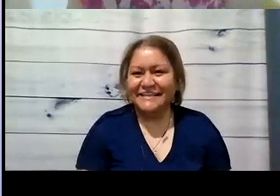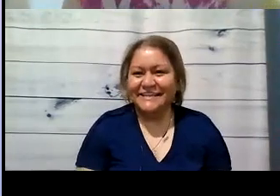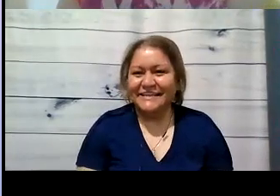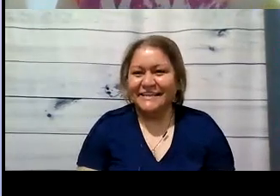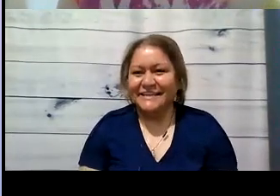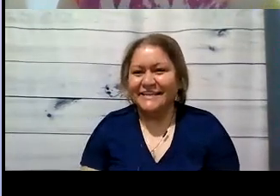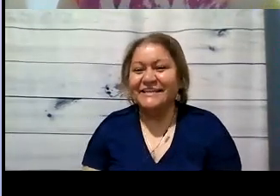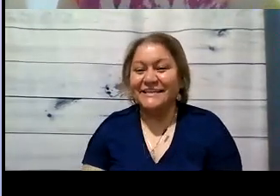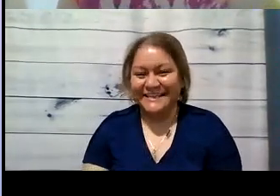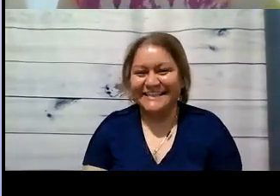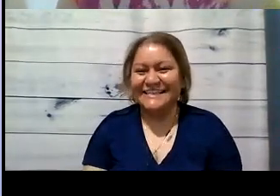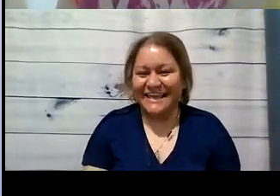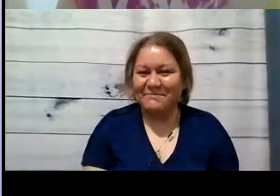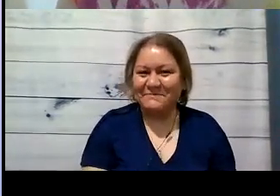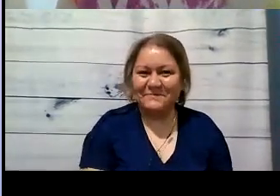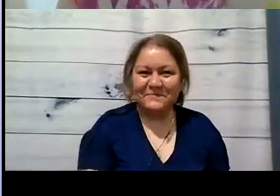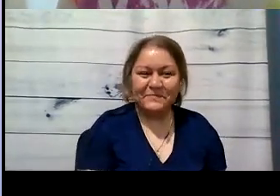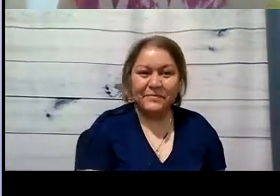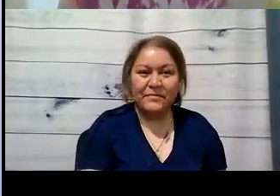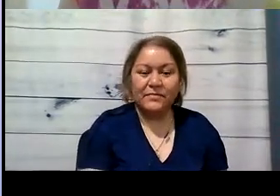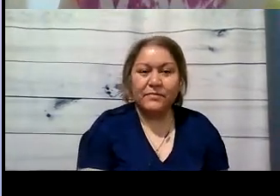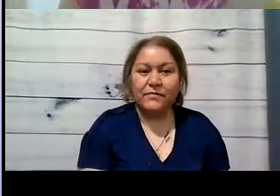Yeah. Oh, yeah. We're going to do Twinkle Twinkle. Yep. So